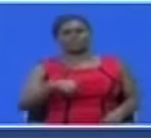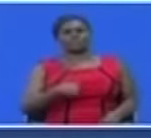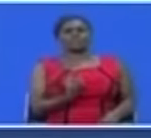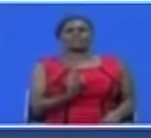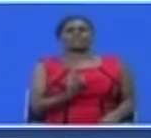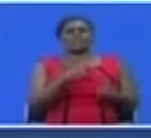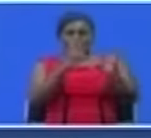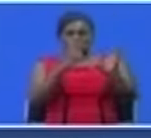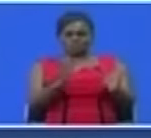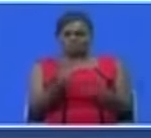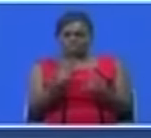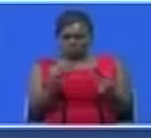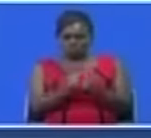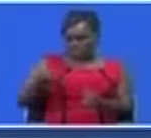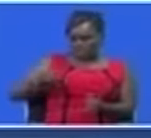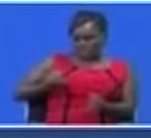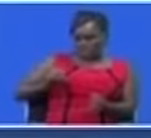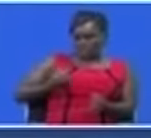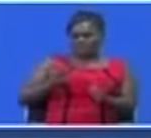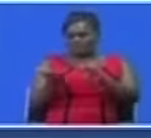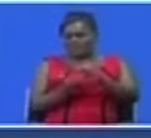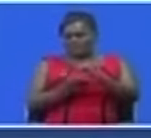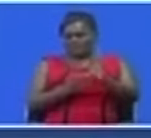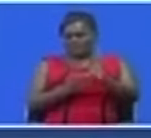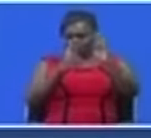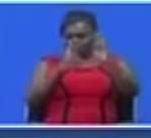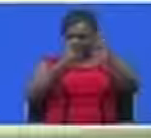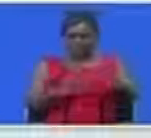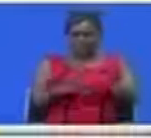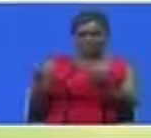themselves. Robin Sonokinga spoke to her and files the following report.